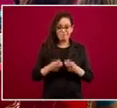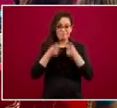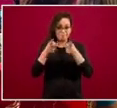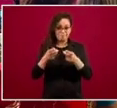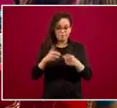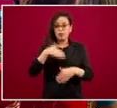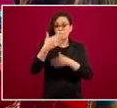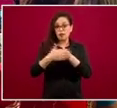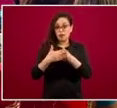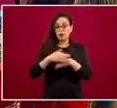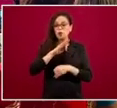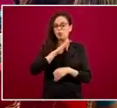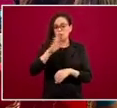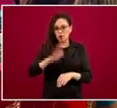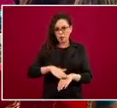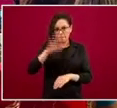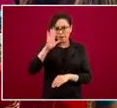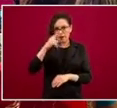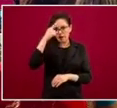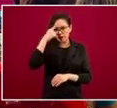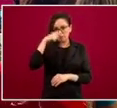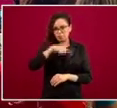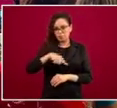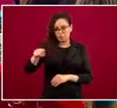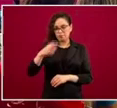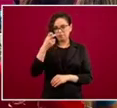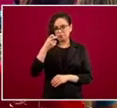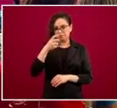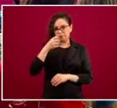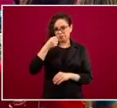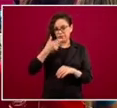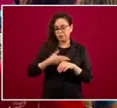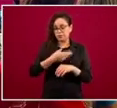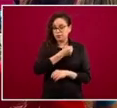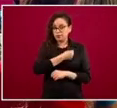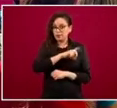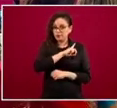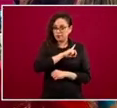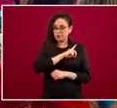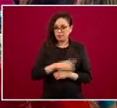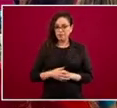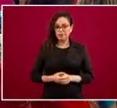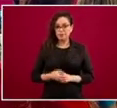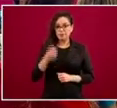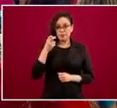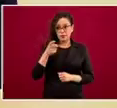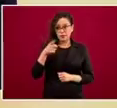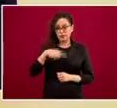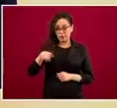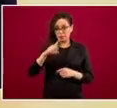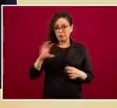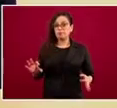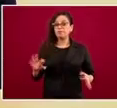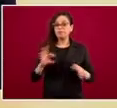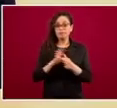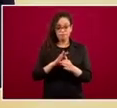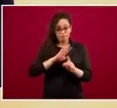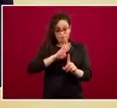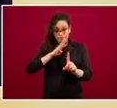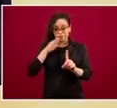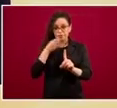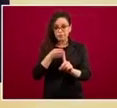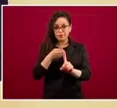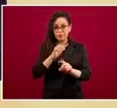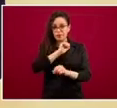for any scenario. This is the information that I will be presenting so far, and there will be